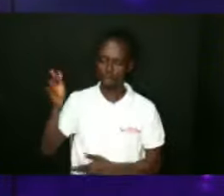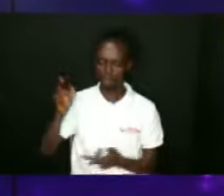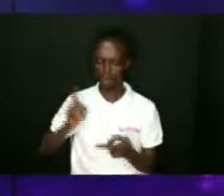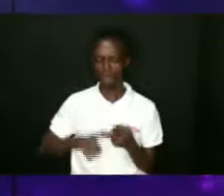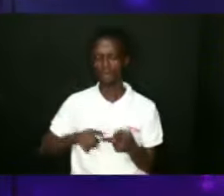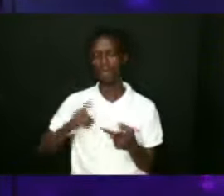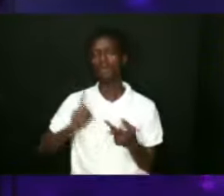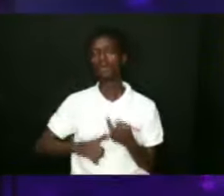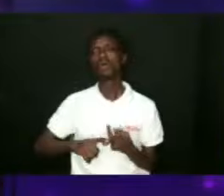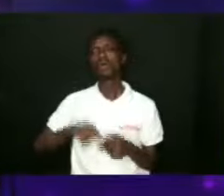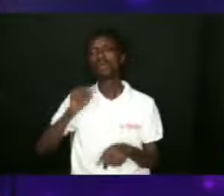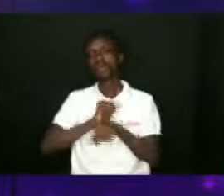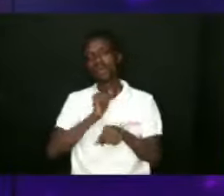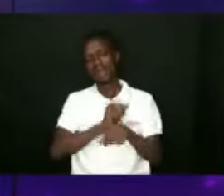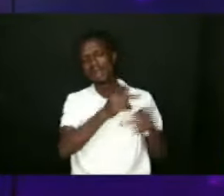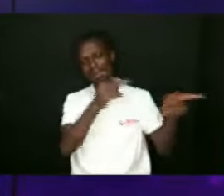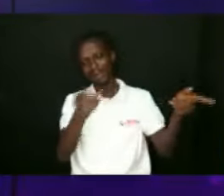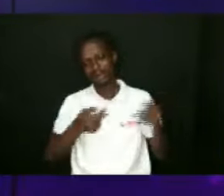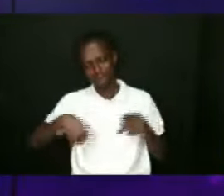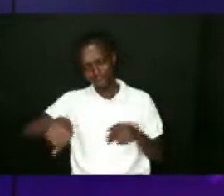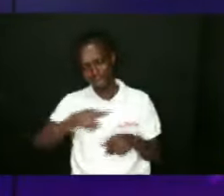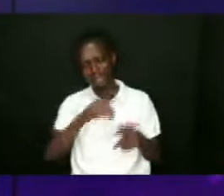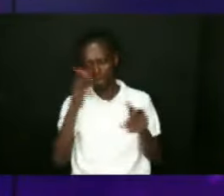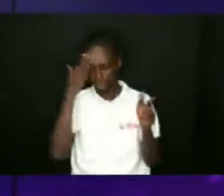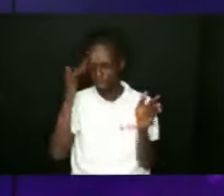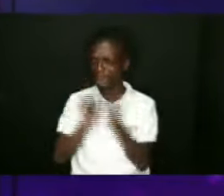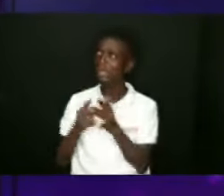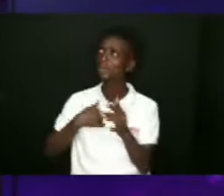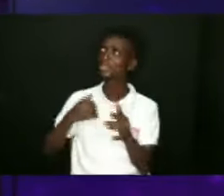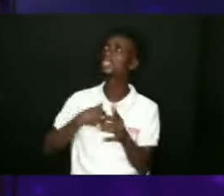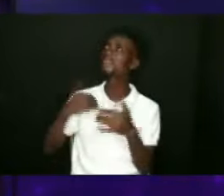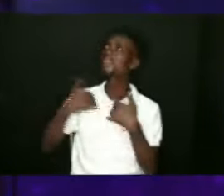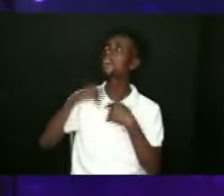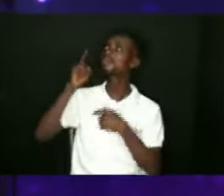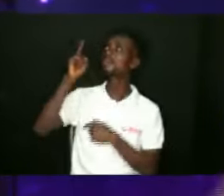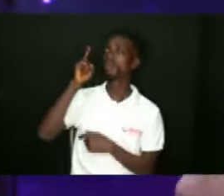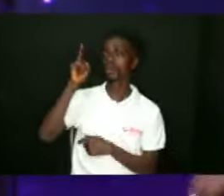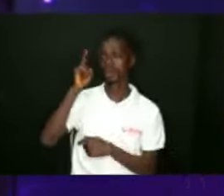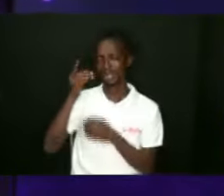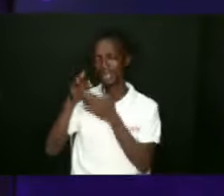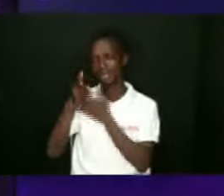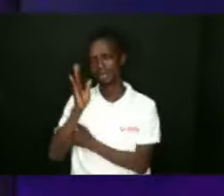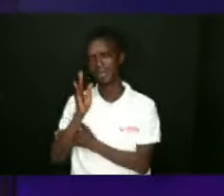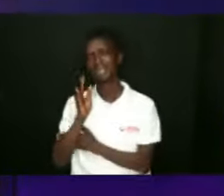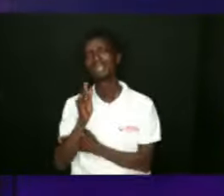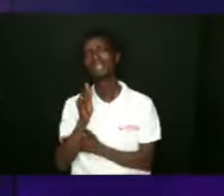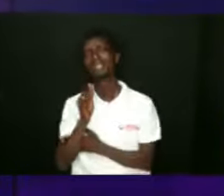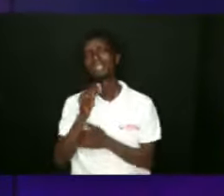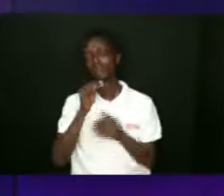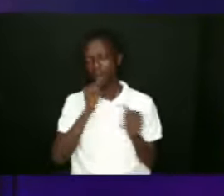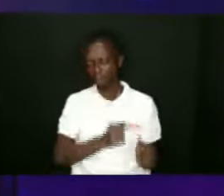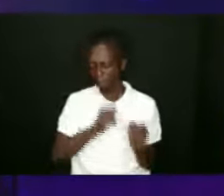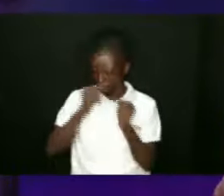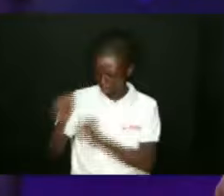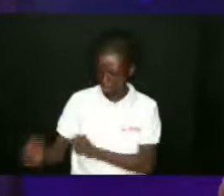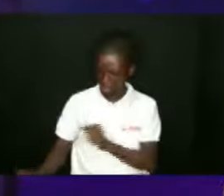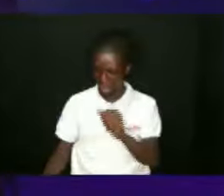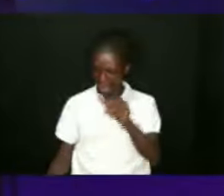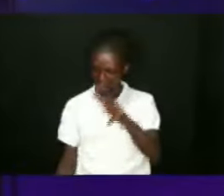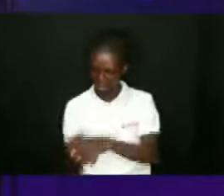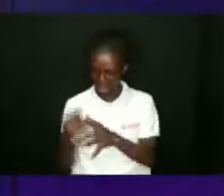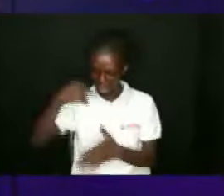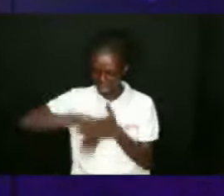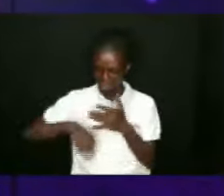my workplace. Let them know that I've encountered you. Let the power come alive.